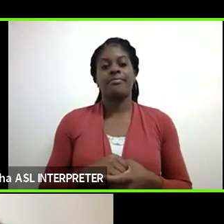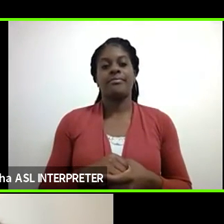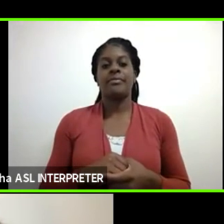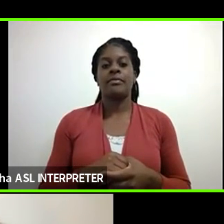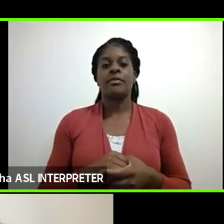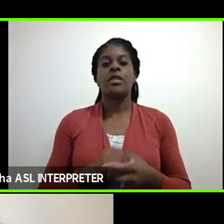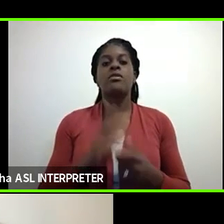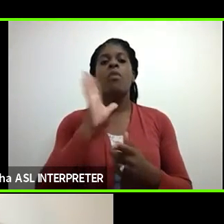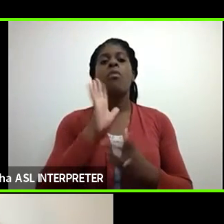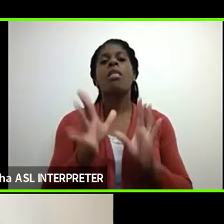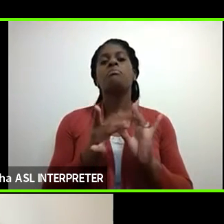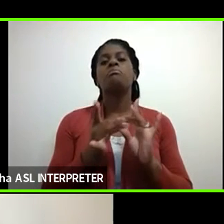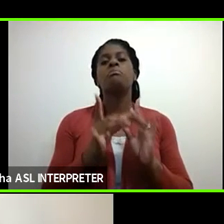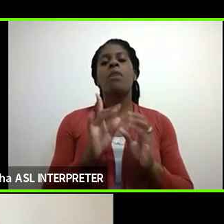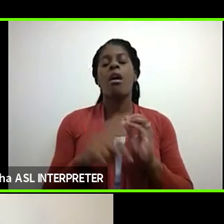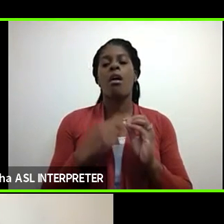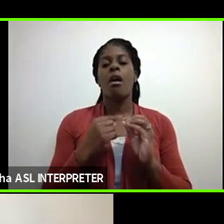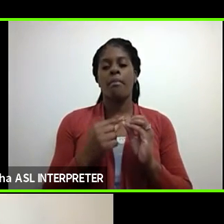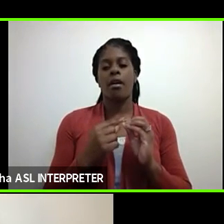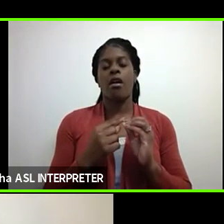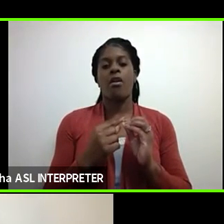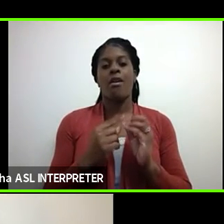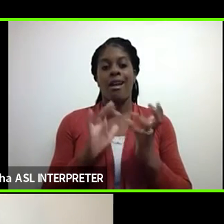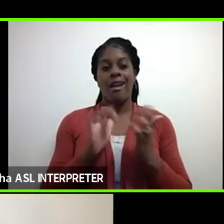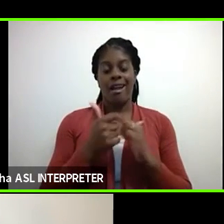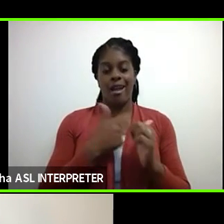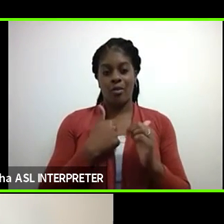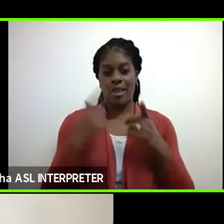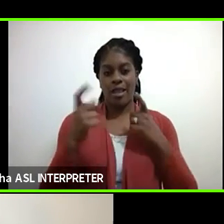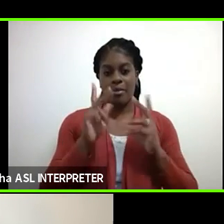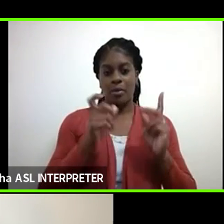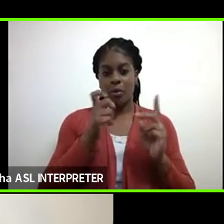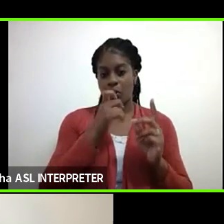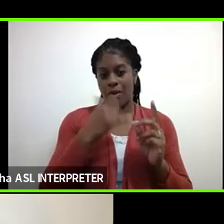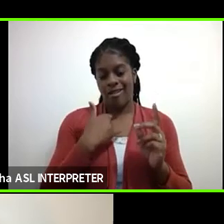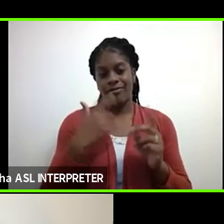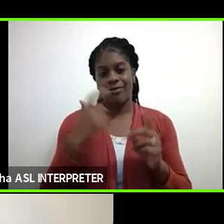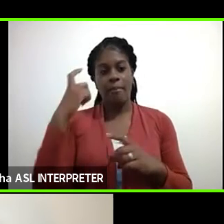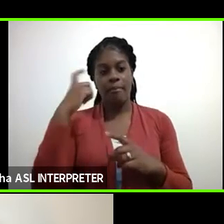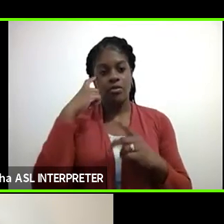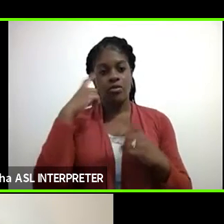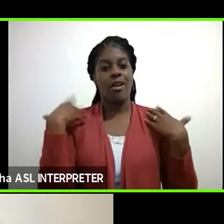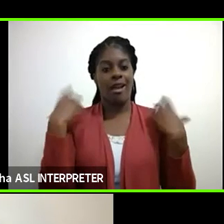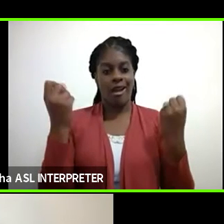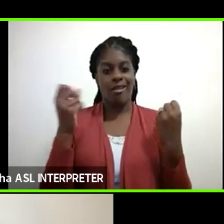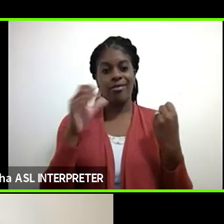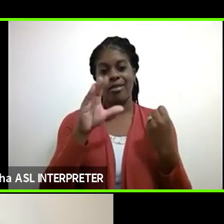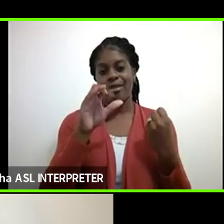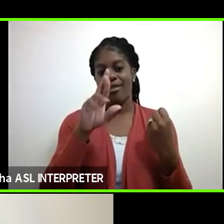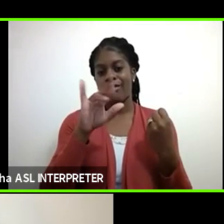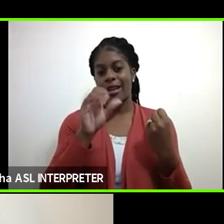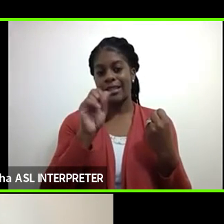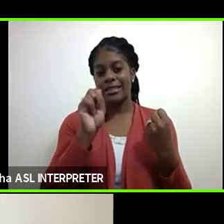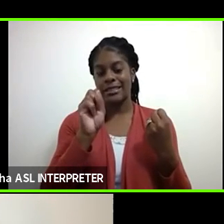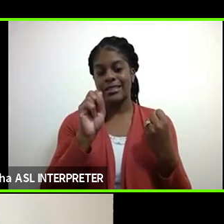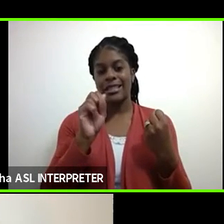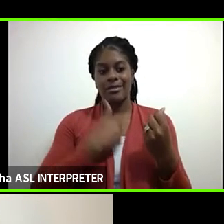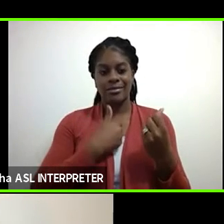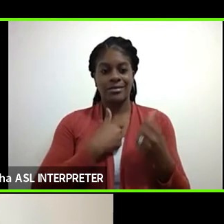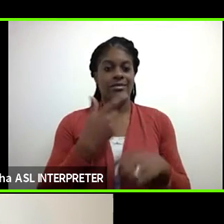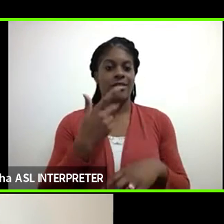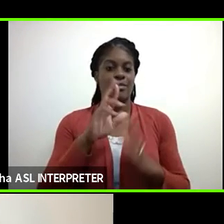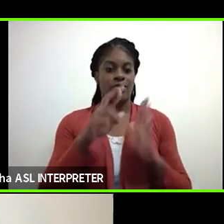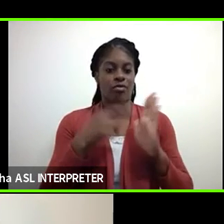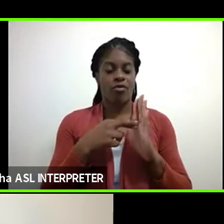I'll talk a little bit about how we handle people with mental health crisis as an SRO and how patrol officers handle